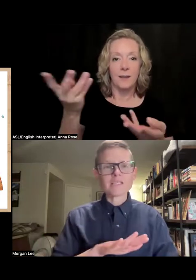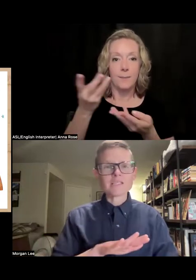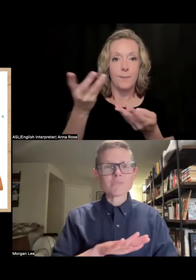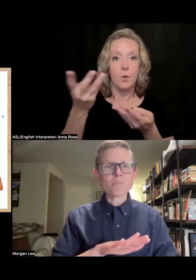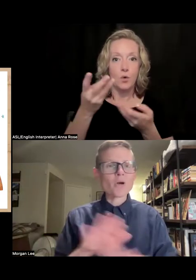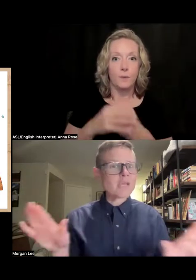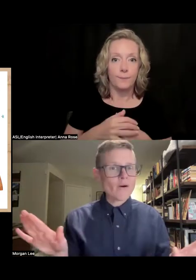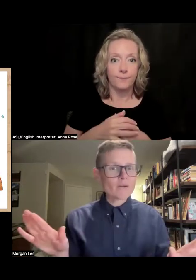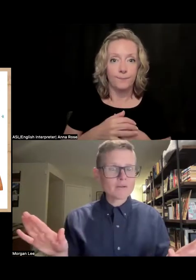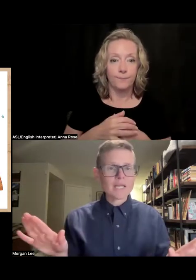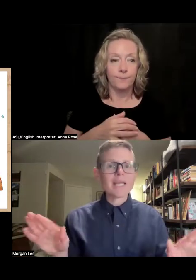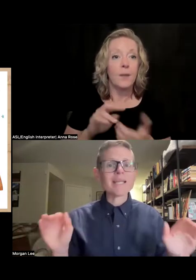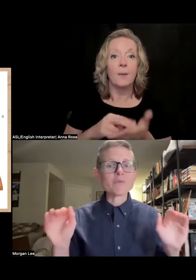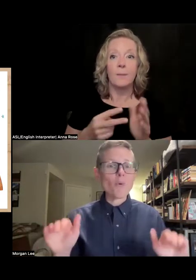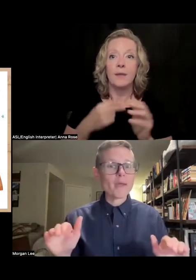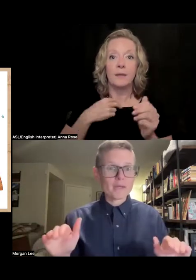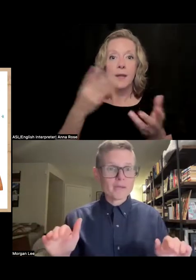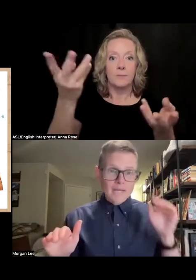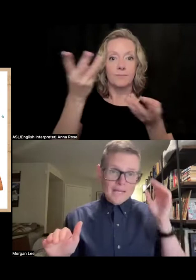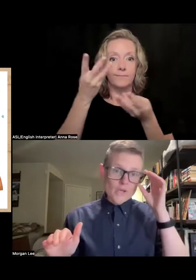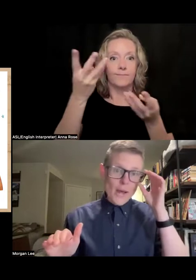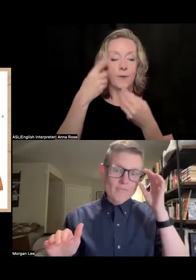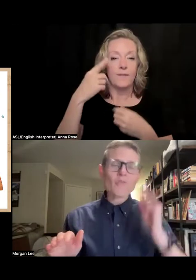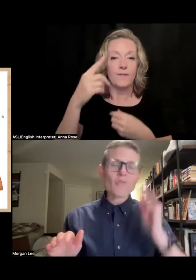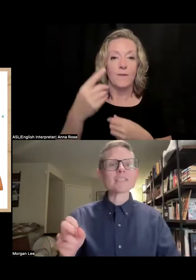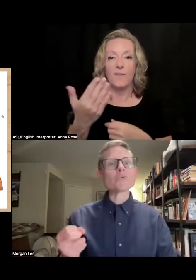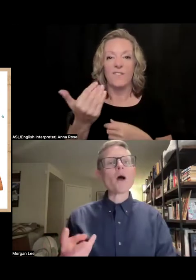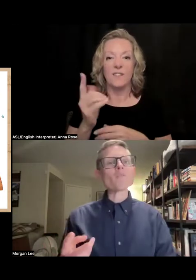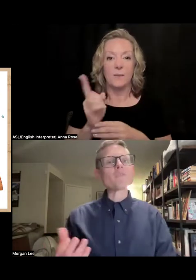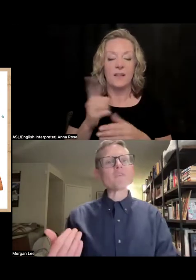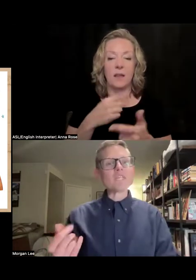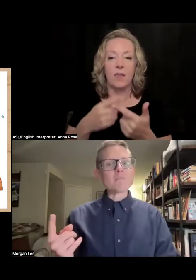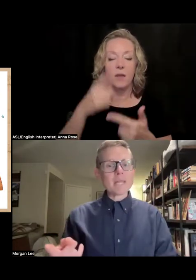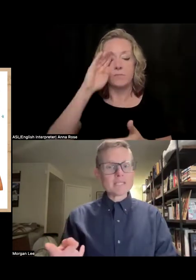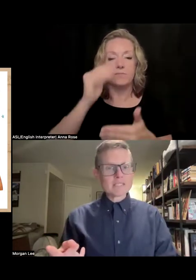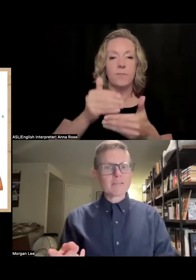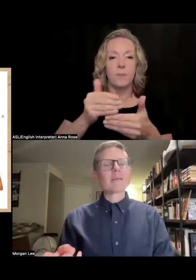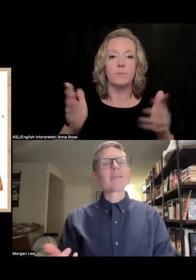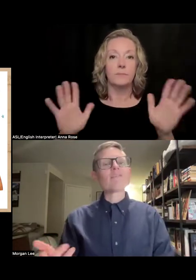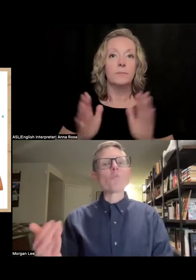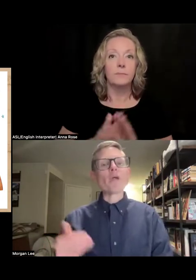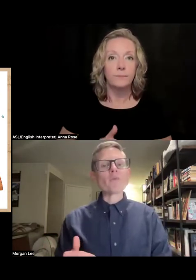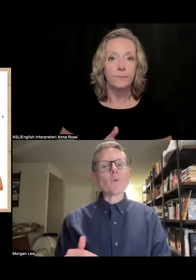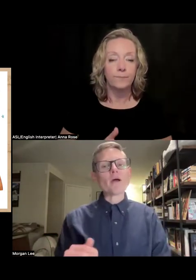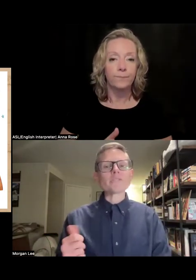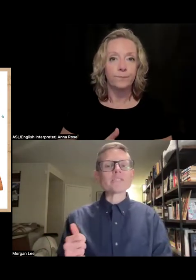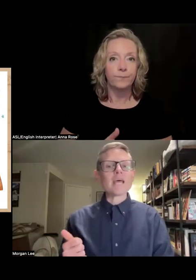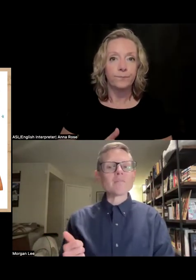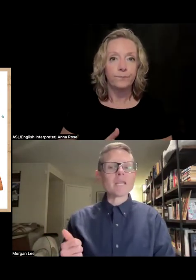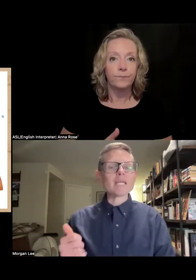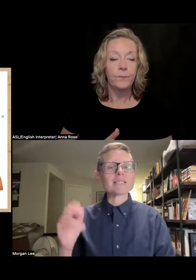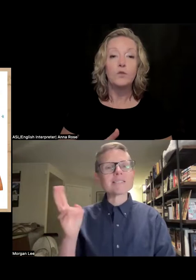It is burnt out. It needs a break. And so after that 12 to 15 minutes, the brain